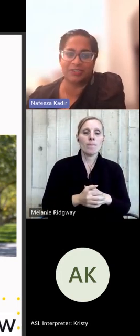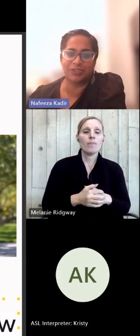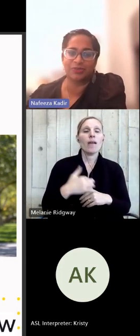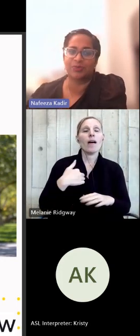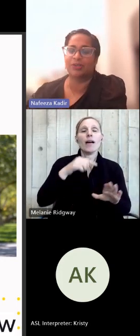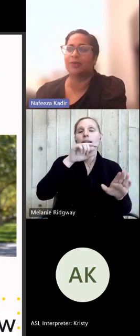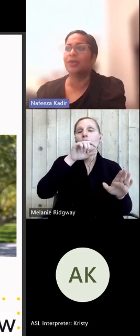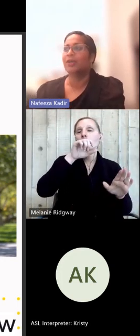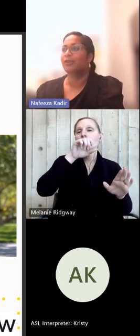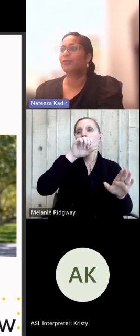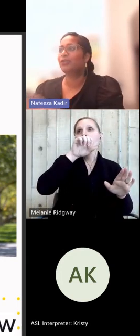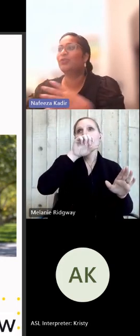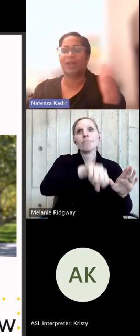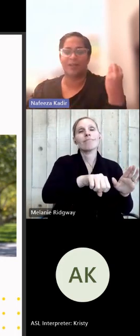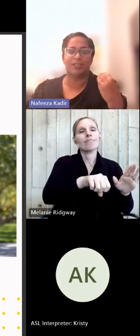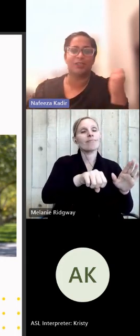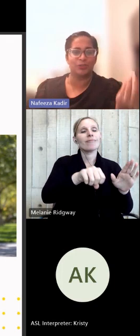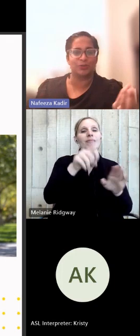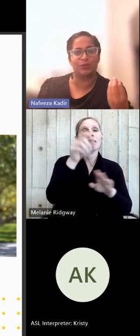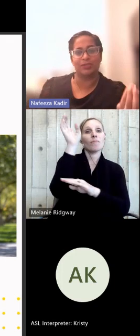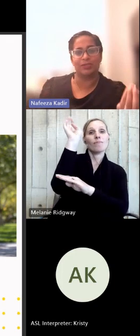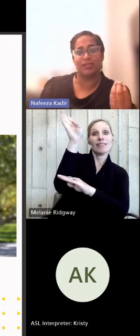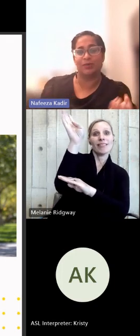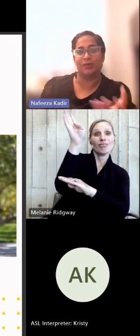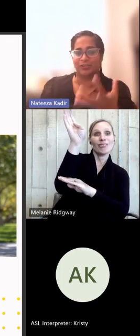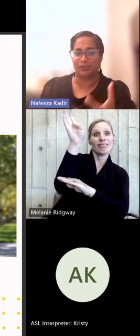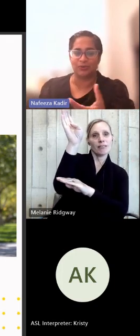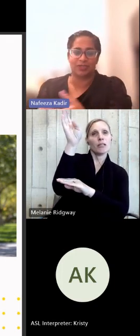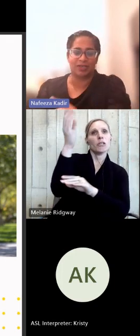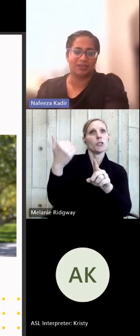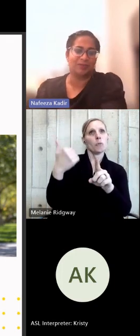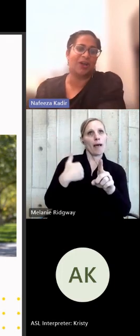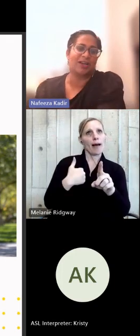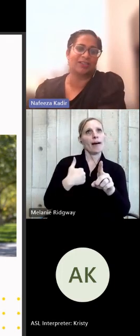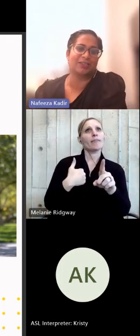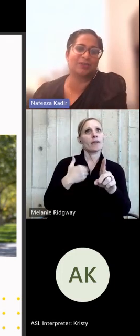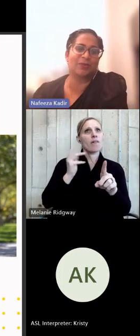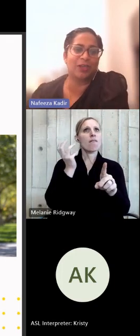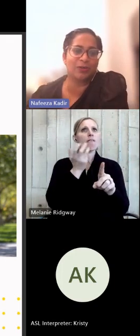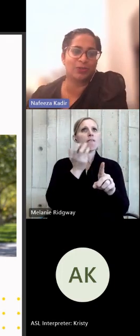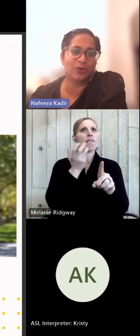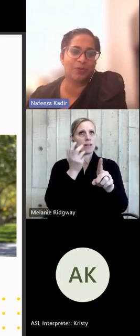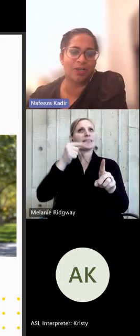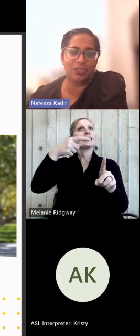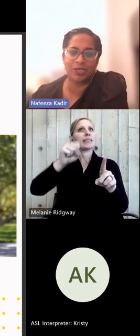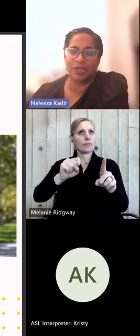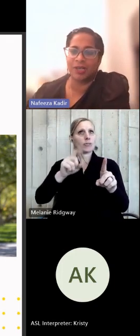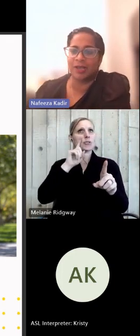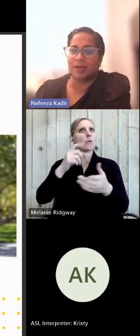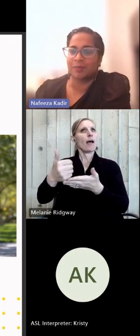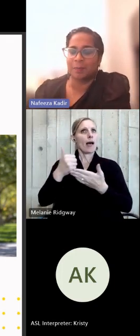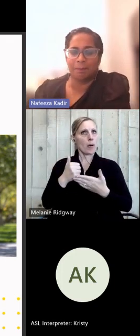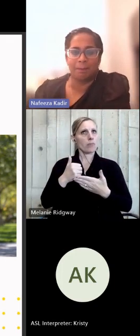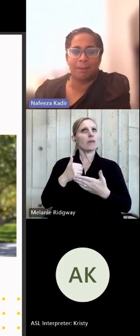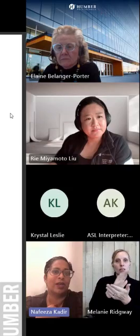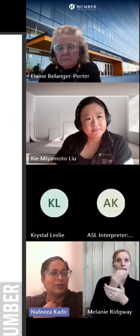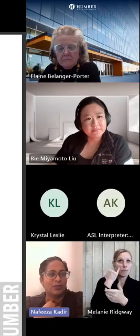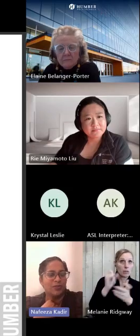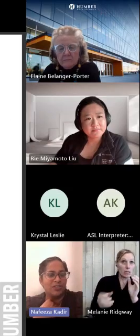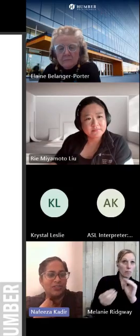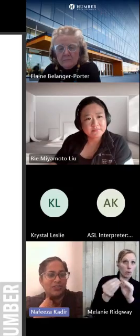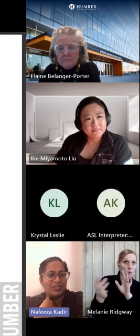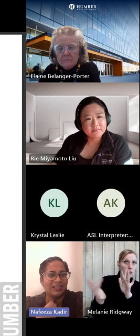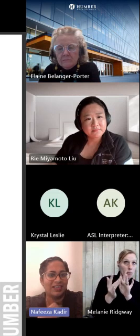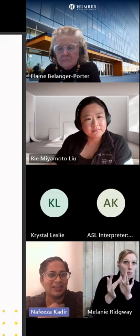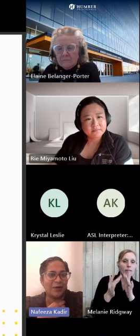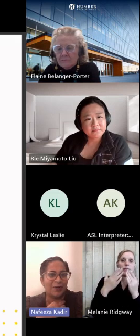love presentations where you have like a tool you can take away and use and practice. So thank you so much. Thank